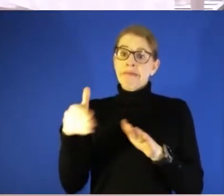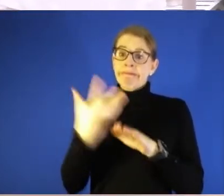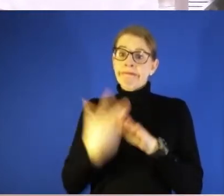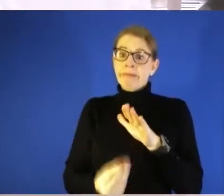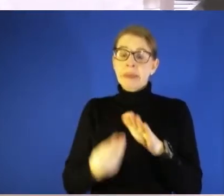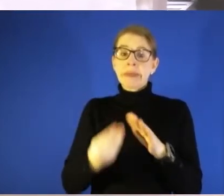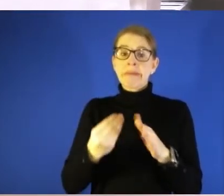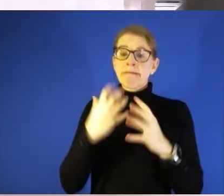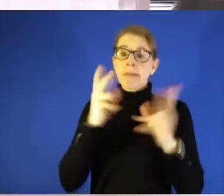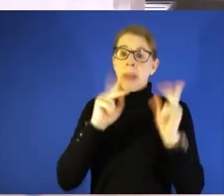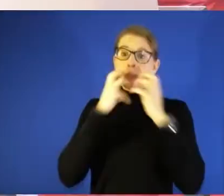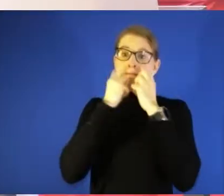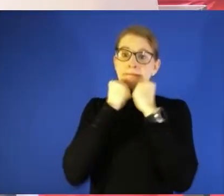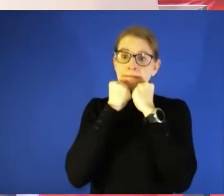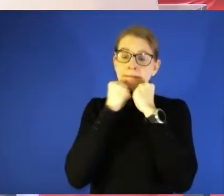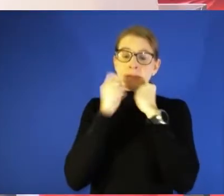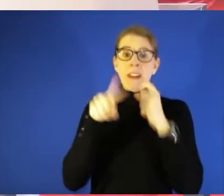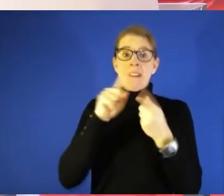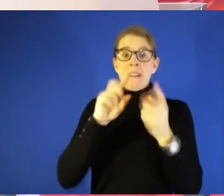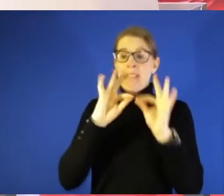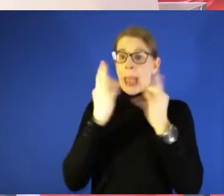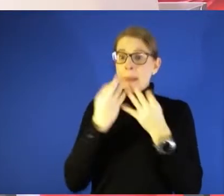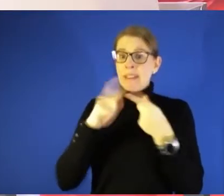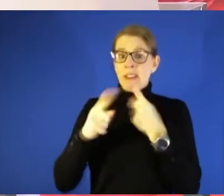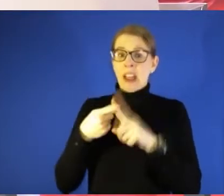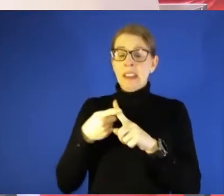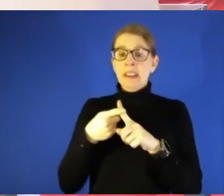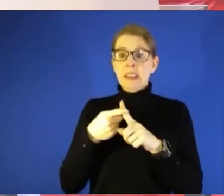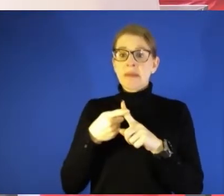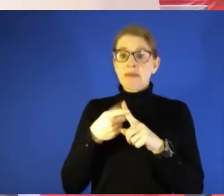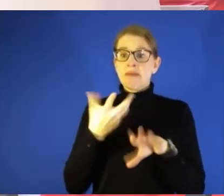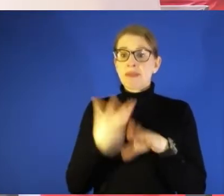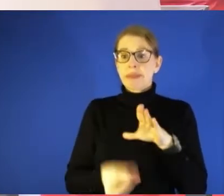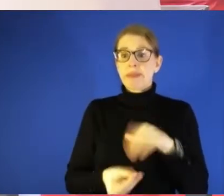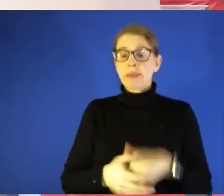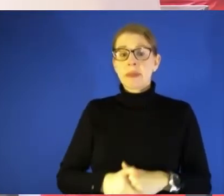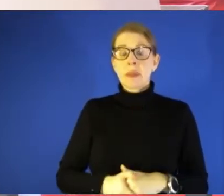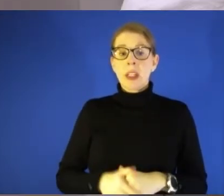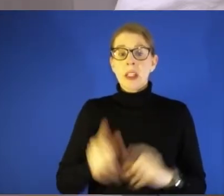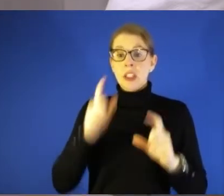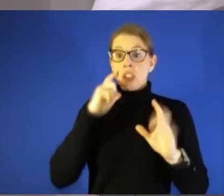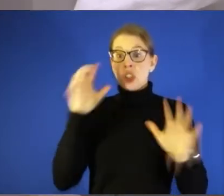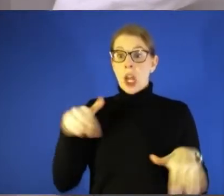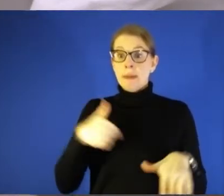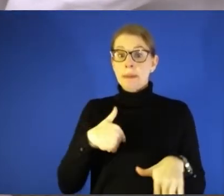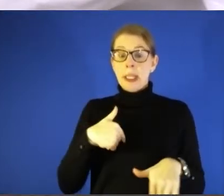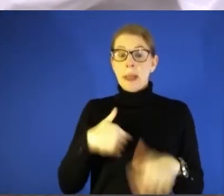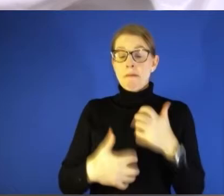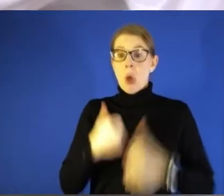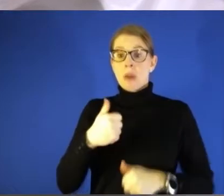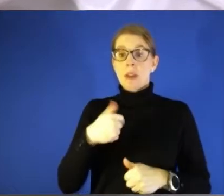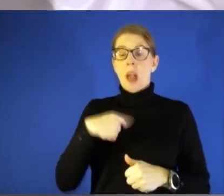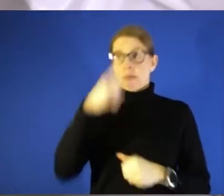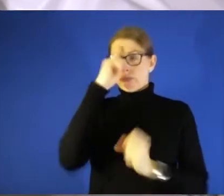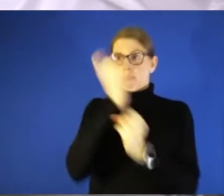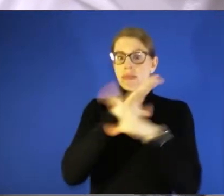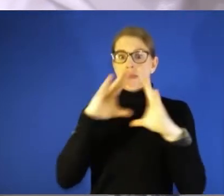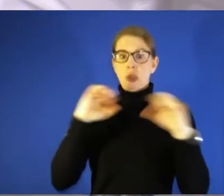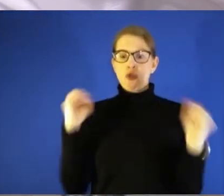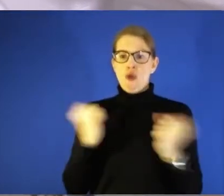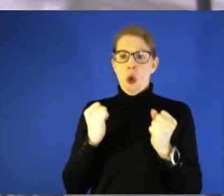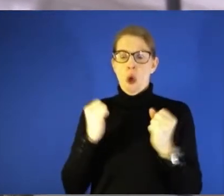Dr. Sierra Wright showed me around, and what really actually surprised me most was a place that I imagined in my head to be cold and